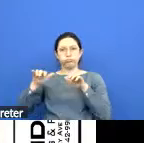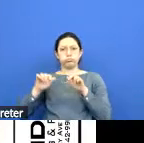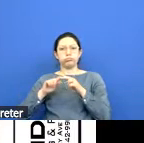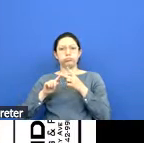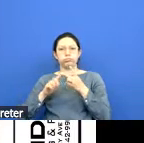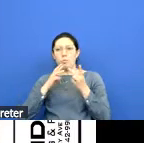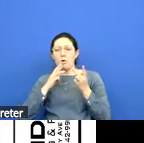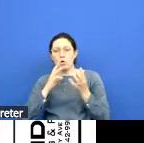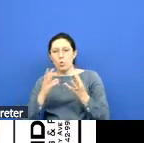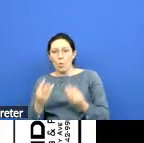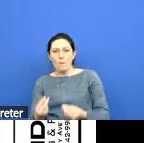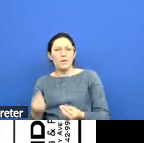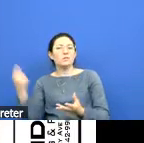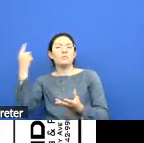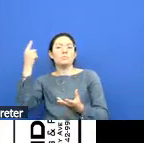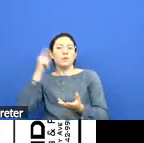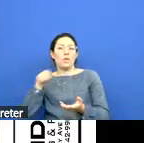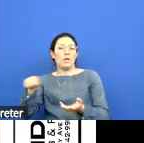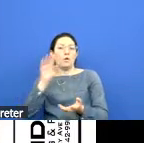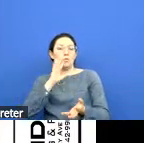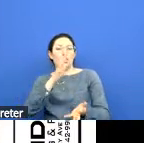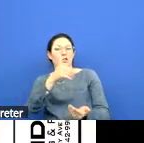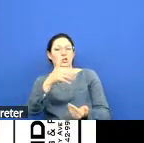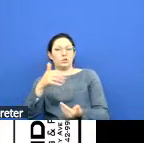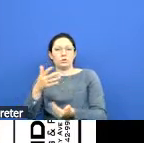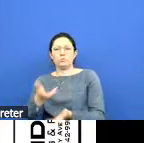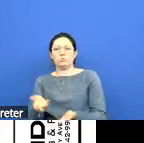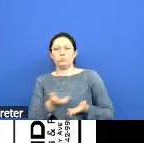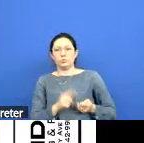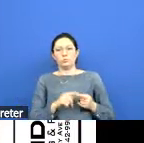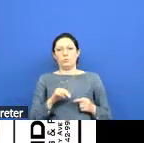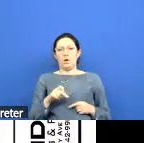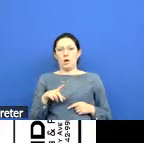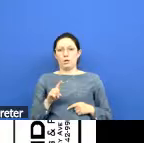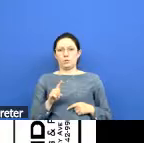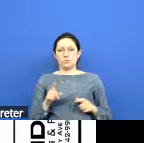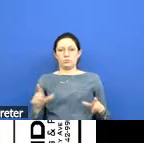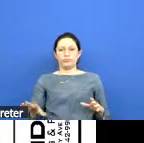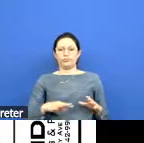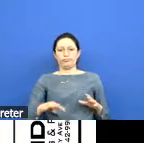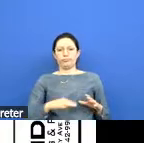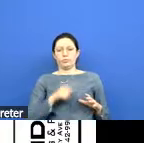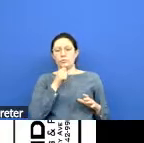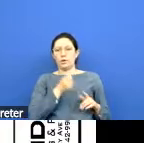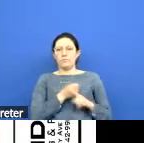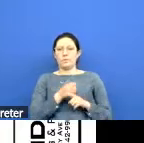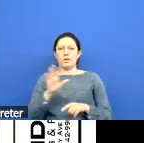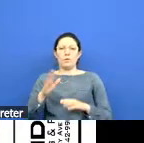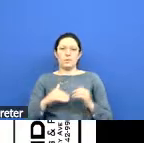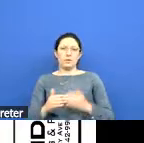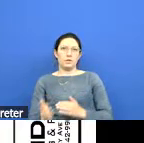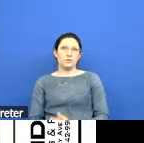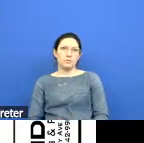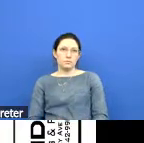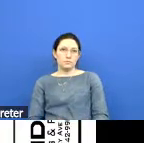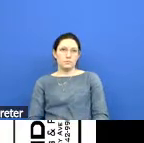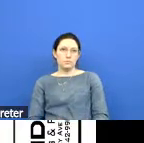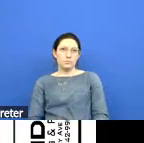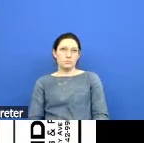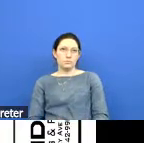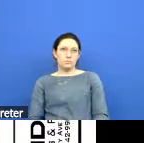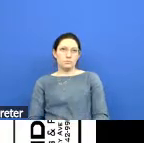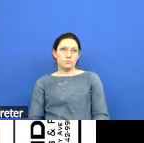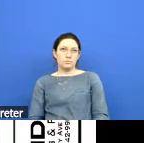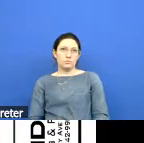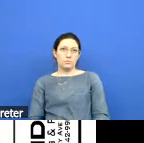wanna collect that stormwater and route it to the pond so that it's not adversely affecting their building. But my question is,